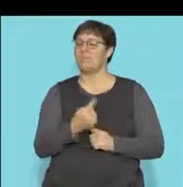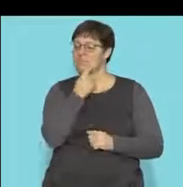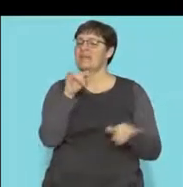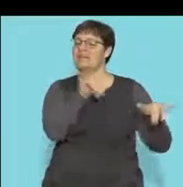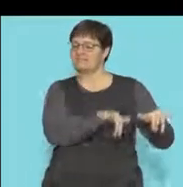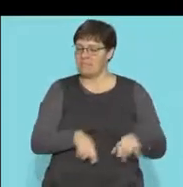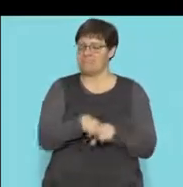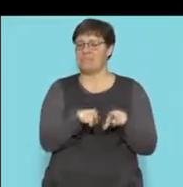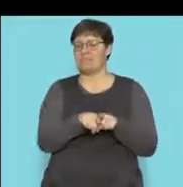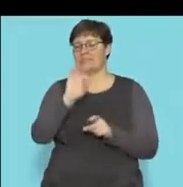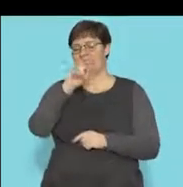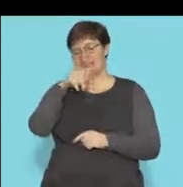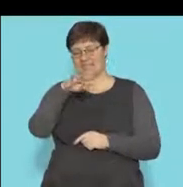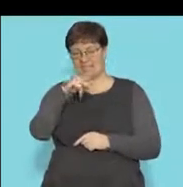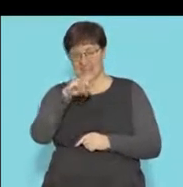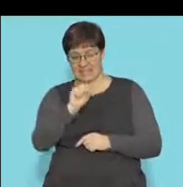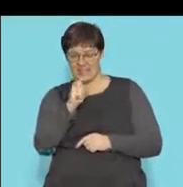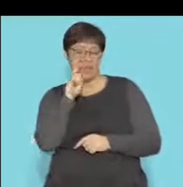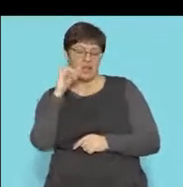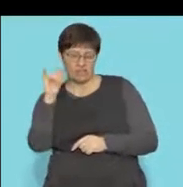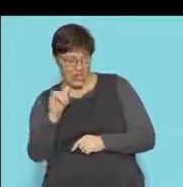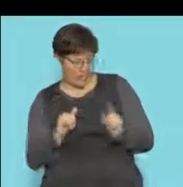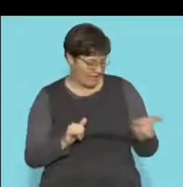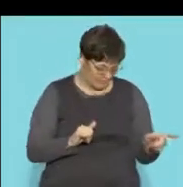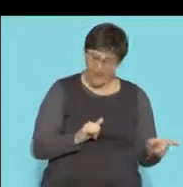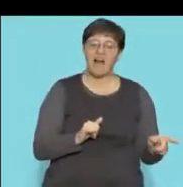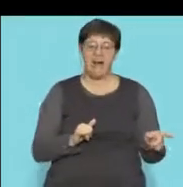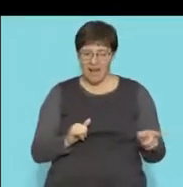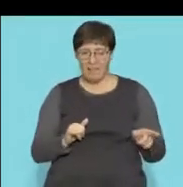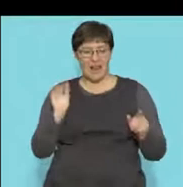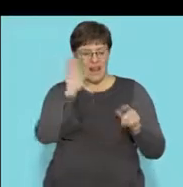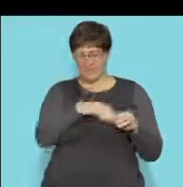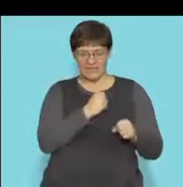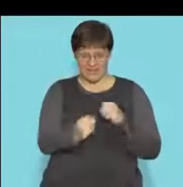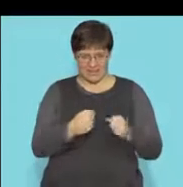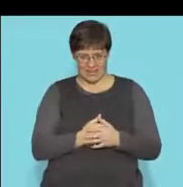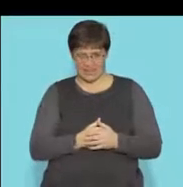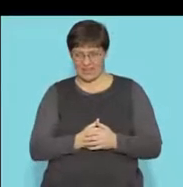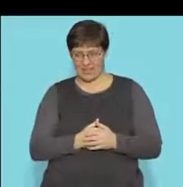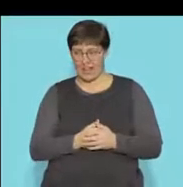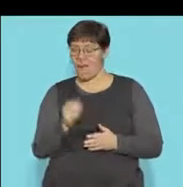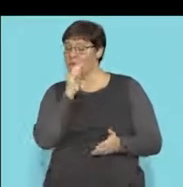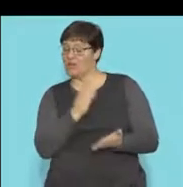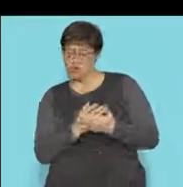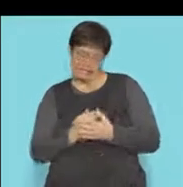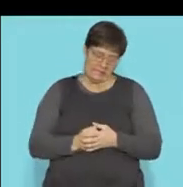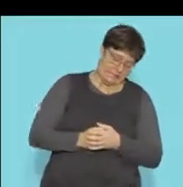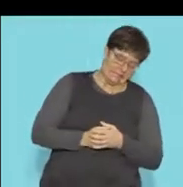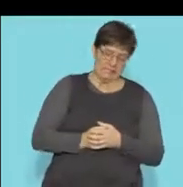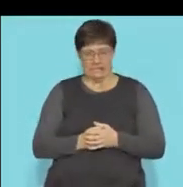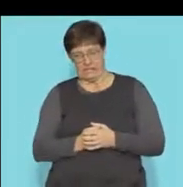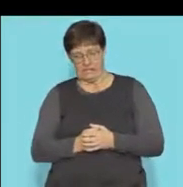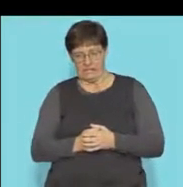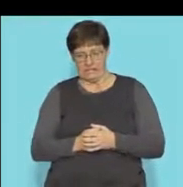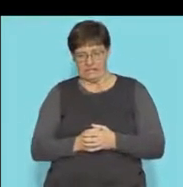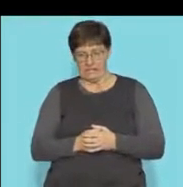of the same species. So I've checked it and I haven't left it out. If I wasn't sure and I got